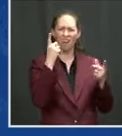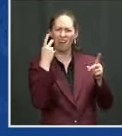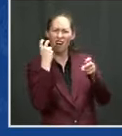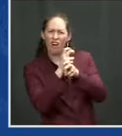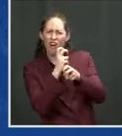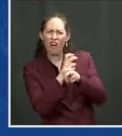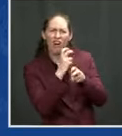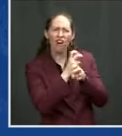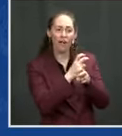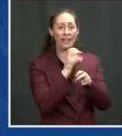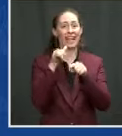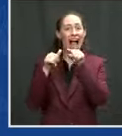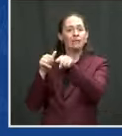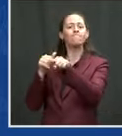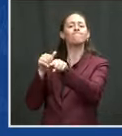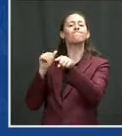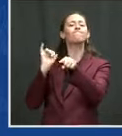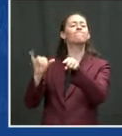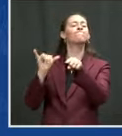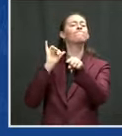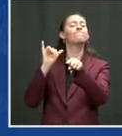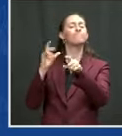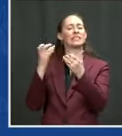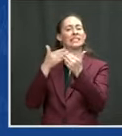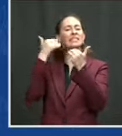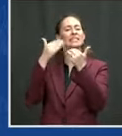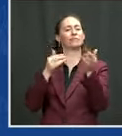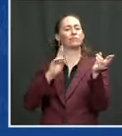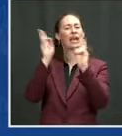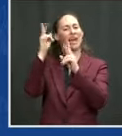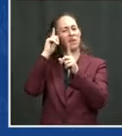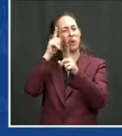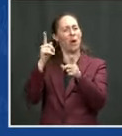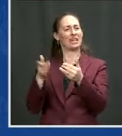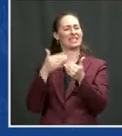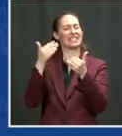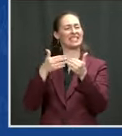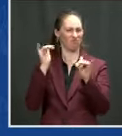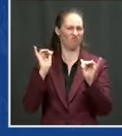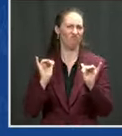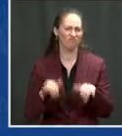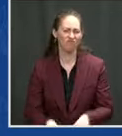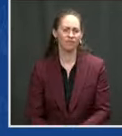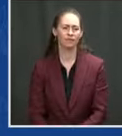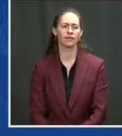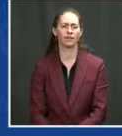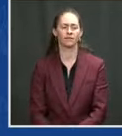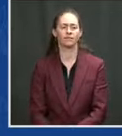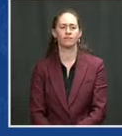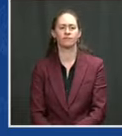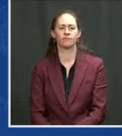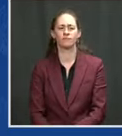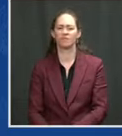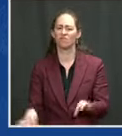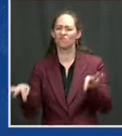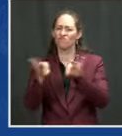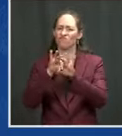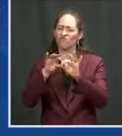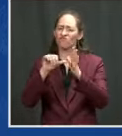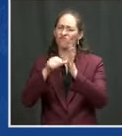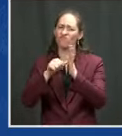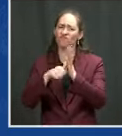them the vaccines, make it easy, make it convenient, I think is very important. Well, thank you both.